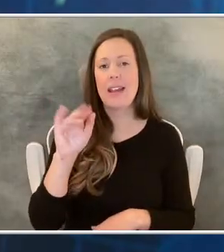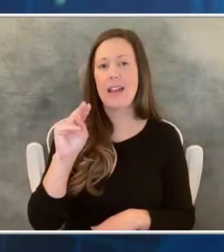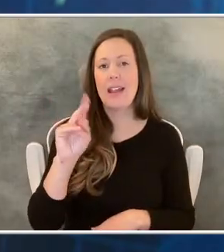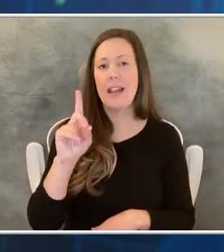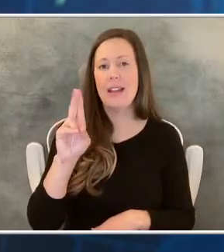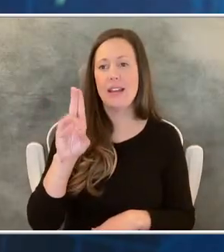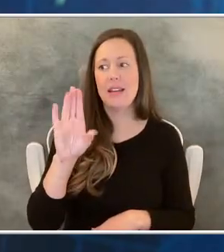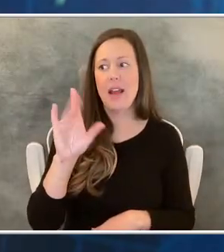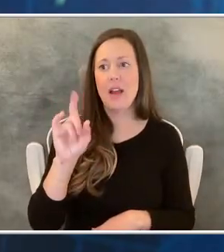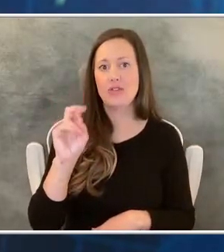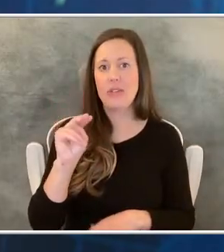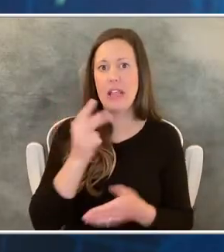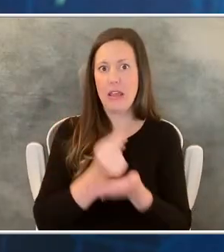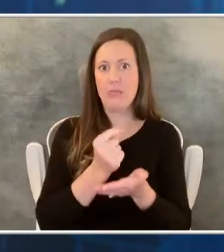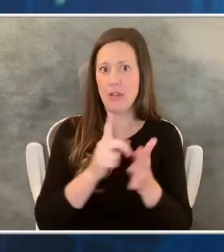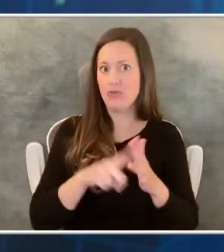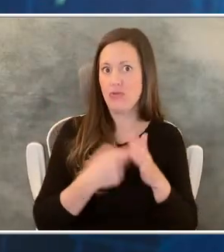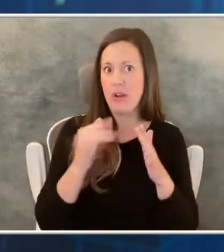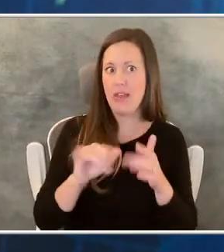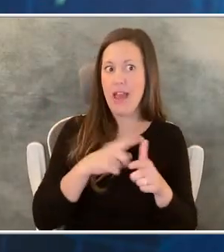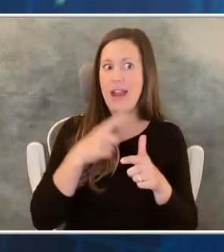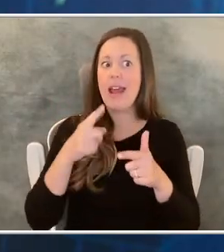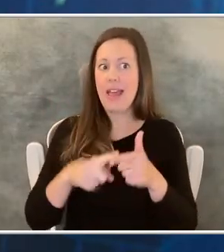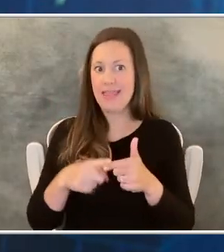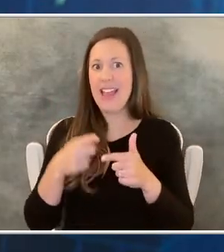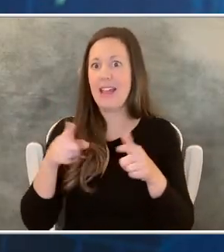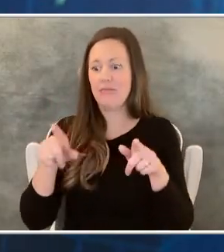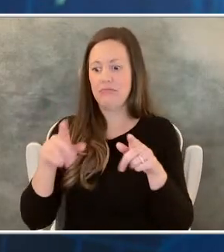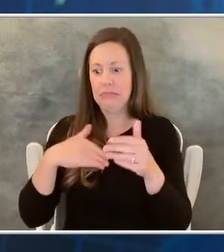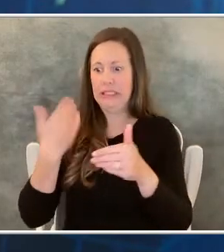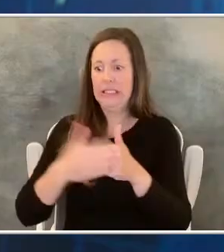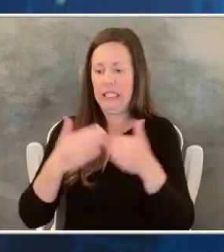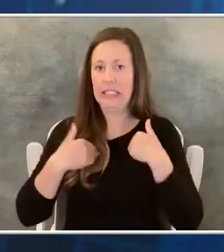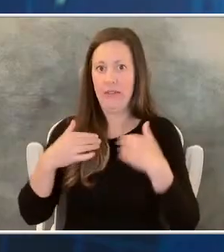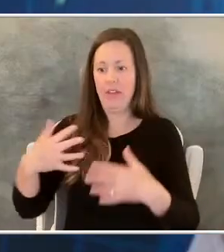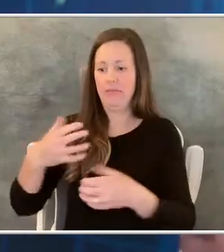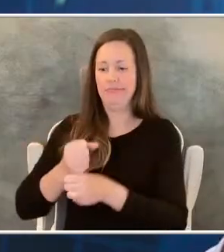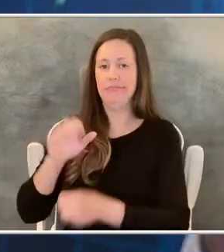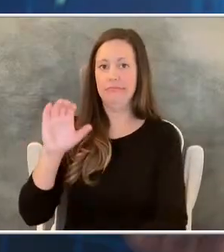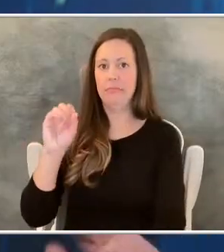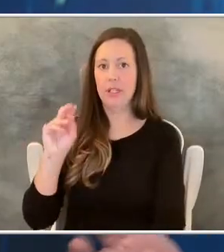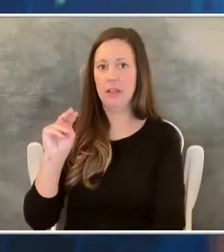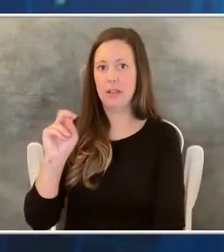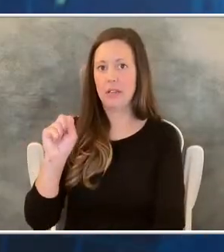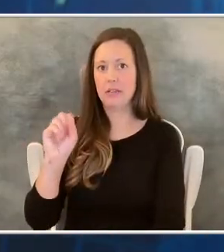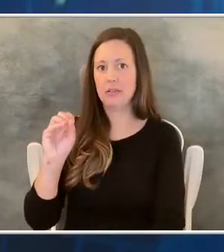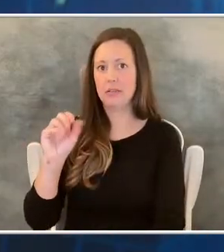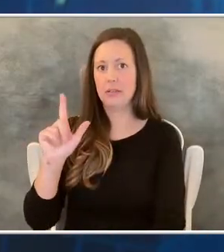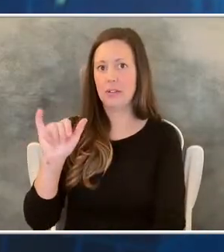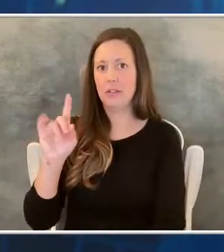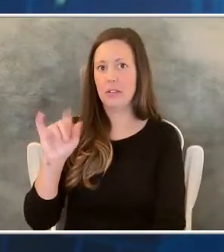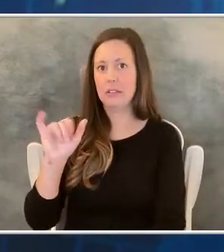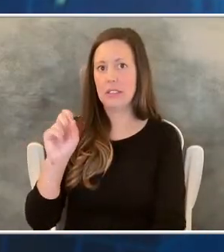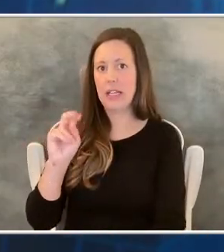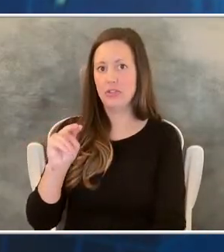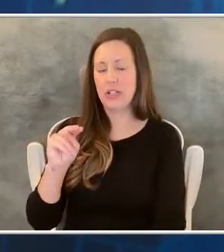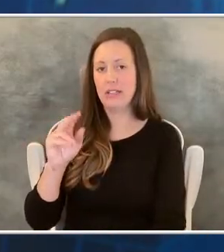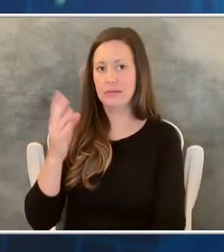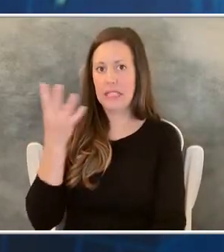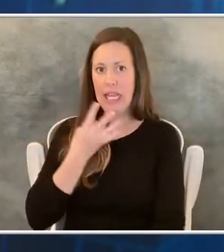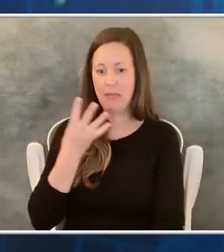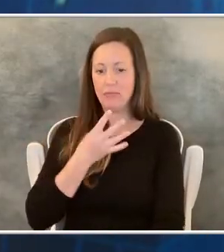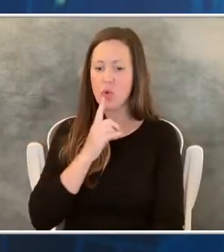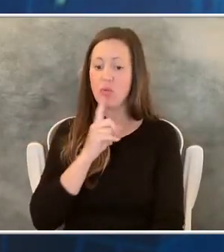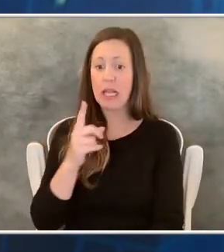started this regimen of consolidation chemo, where she got multiple cycles to go after